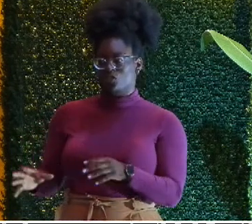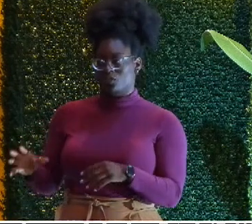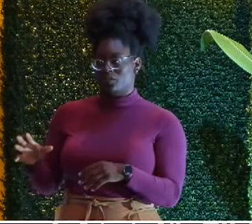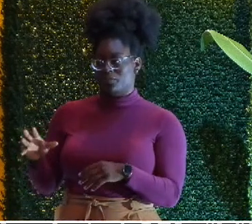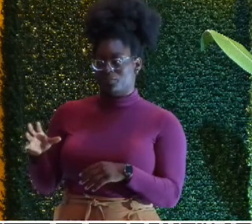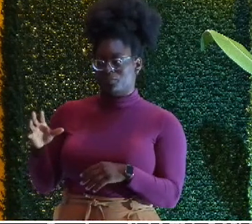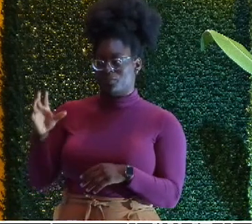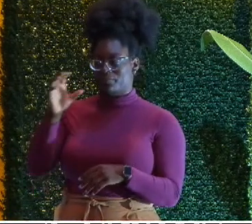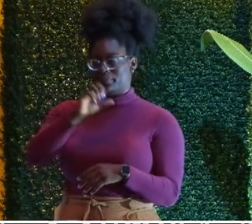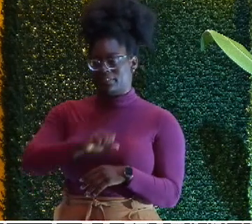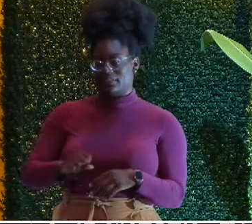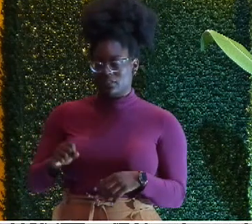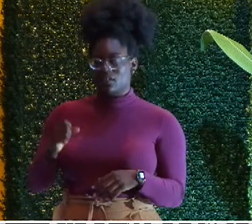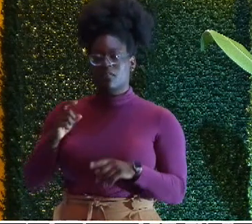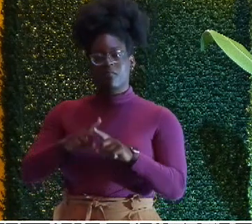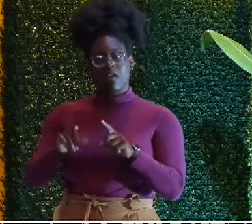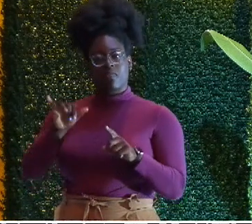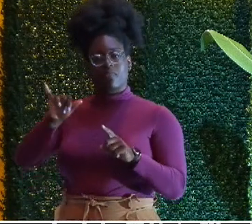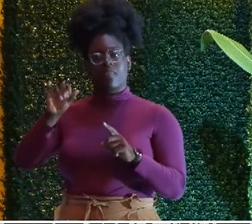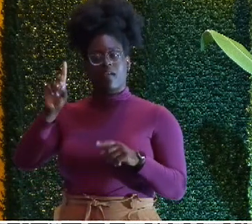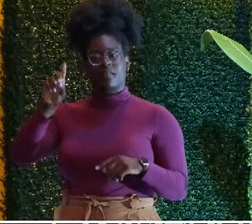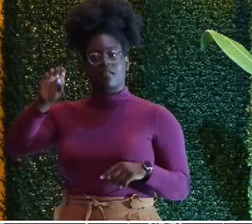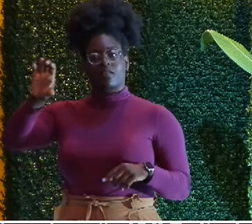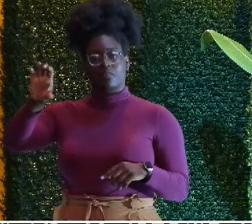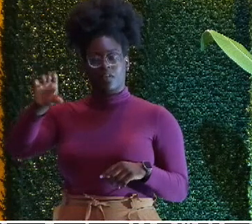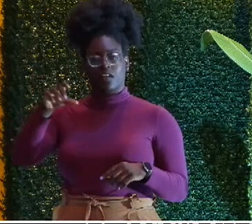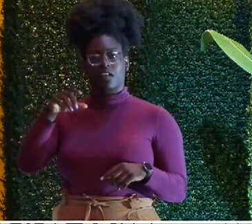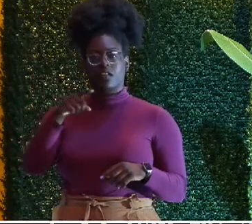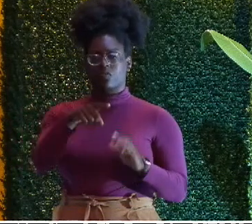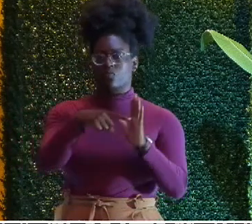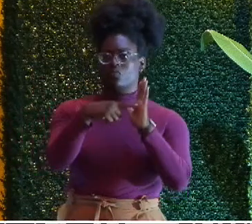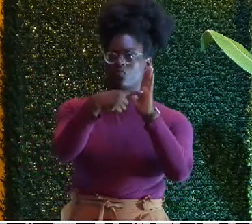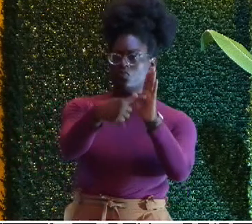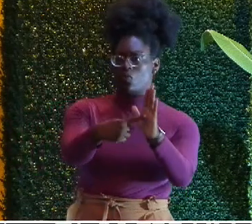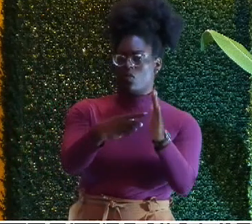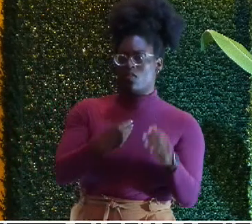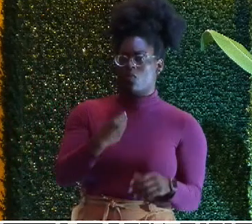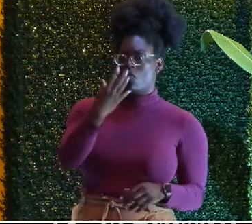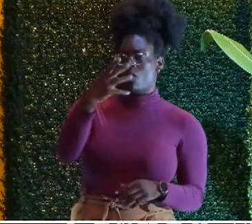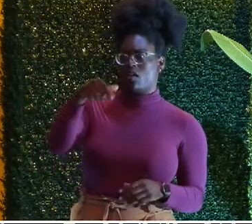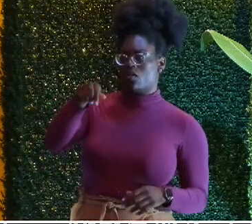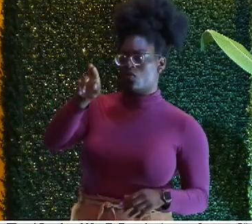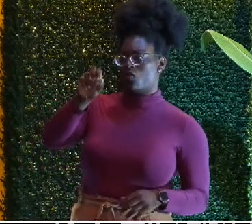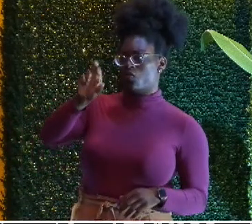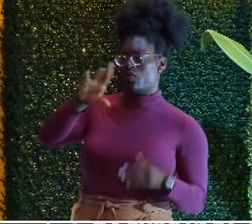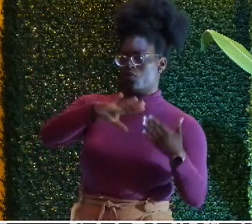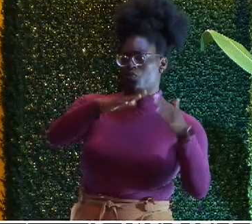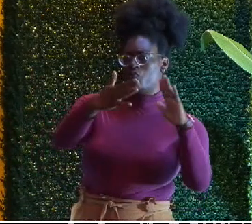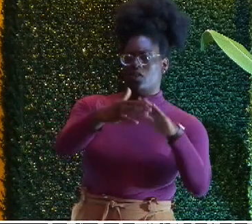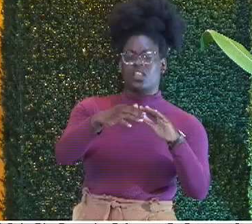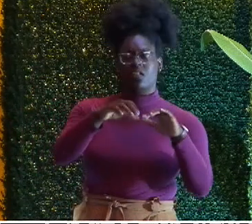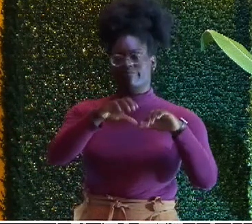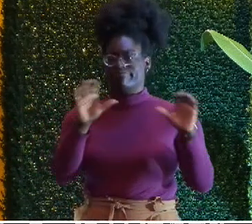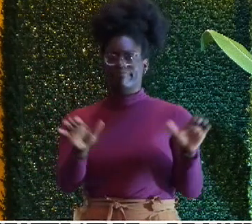these white communities where they do different things that we don't do. They have different